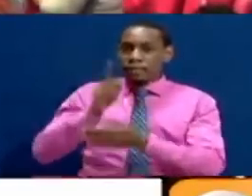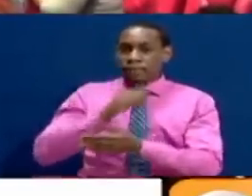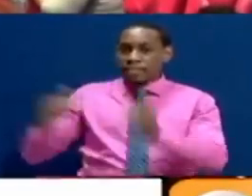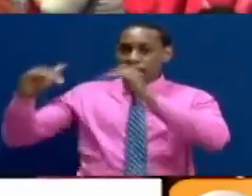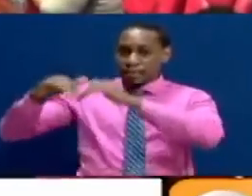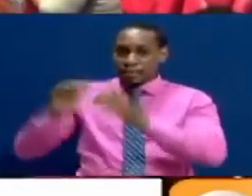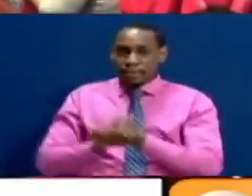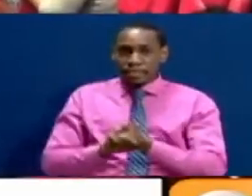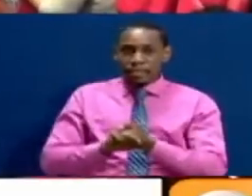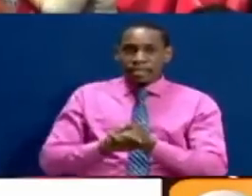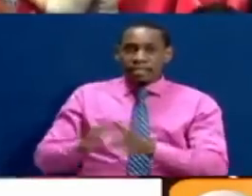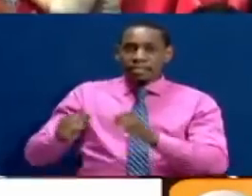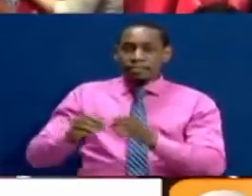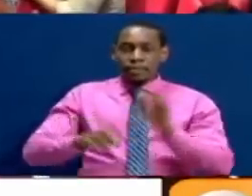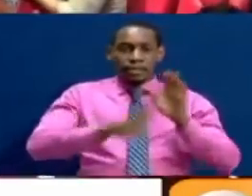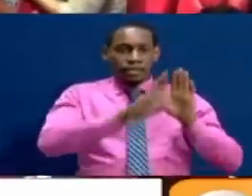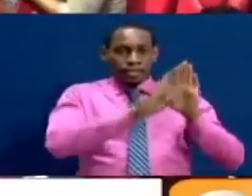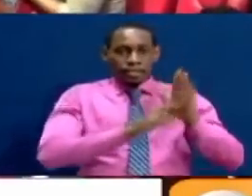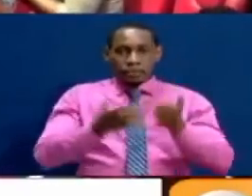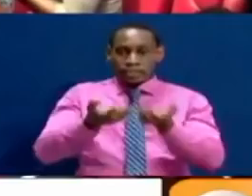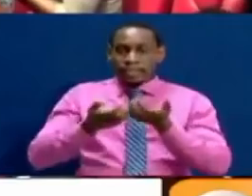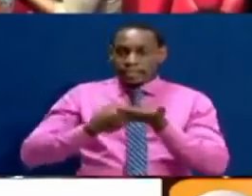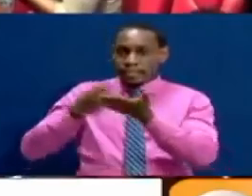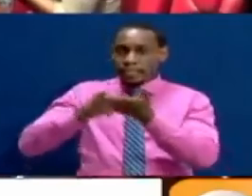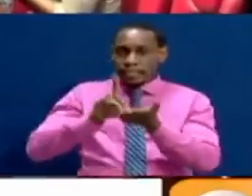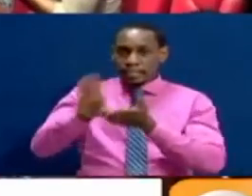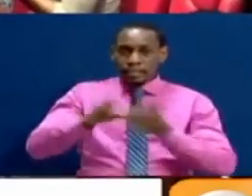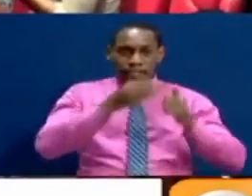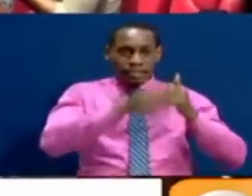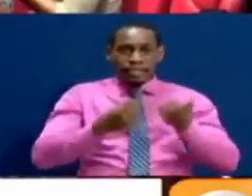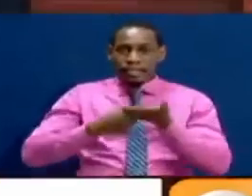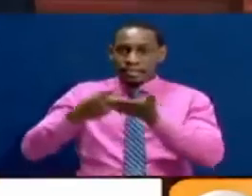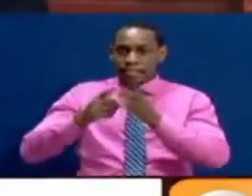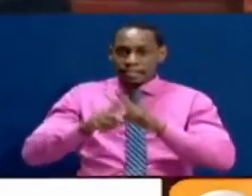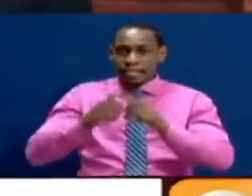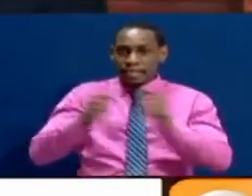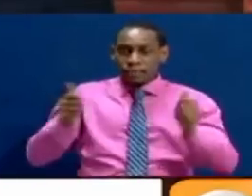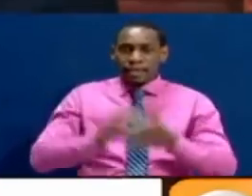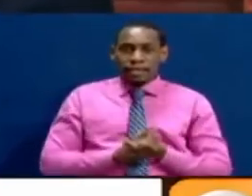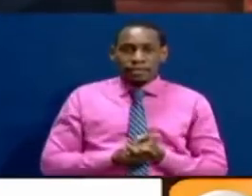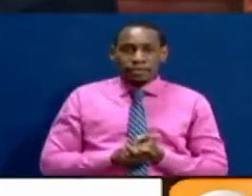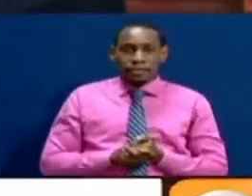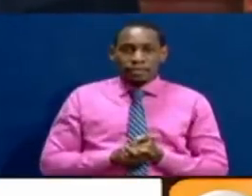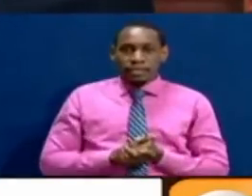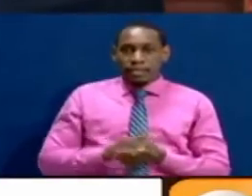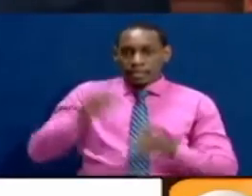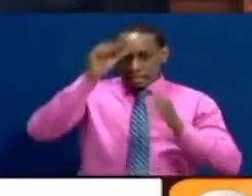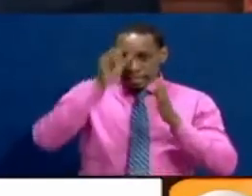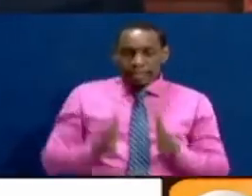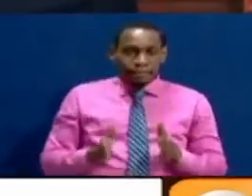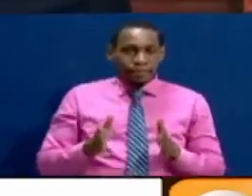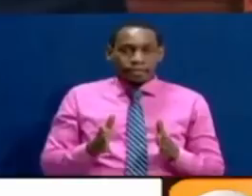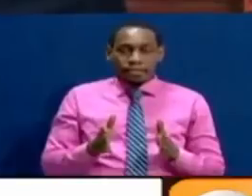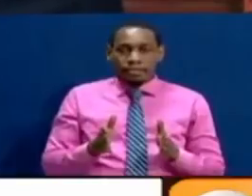the assembly, the threshold needed to discuss Sonko's ouster, the debate began in earnest. Just take for example, the governor has been there for